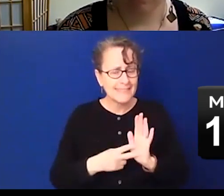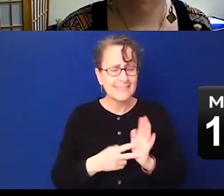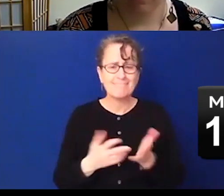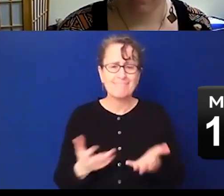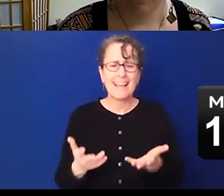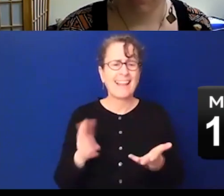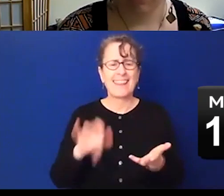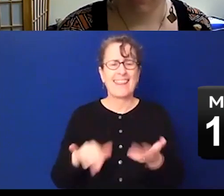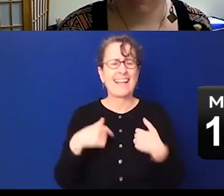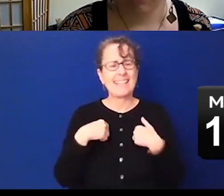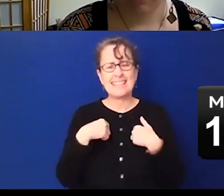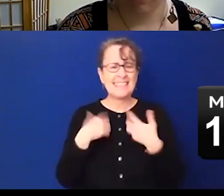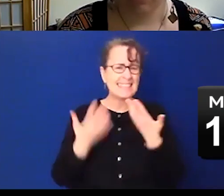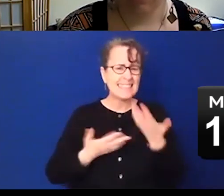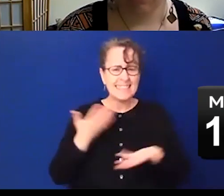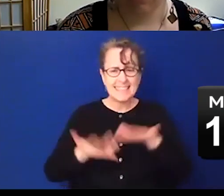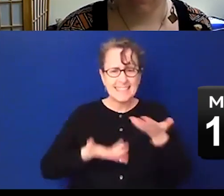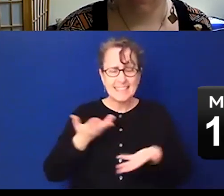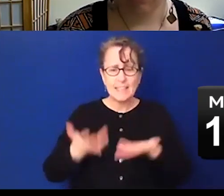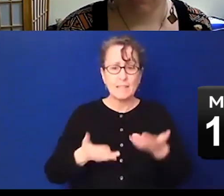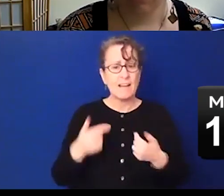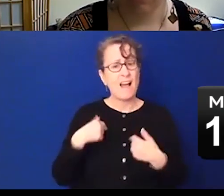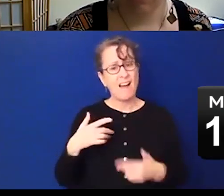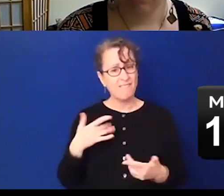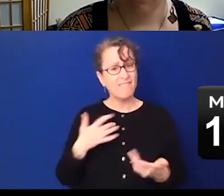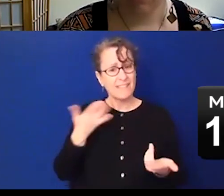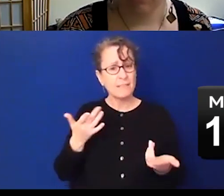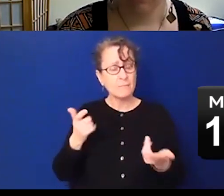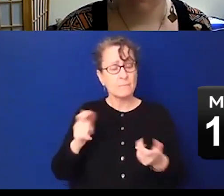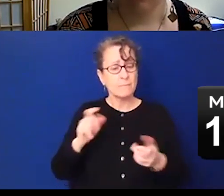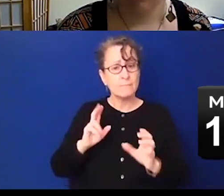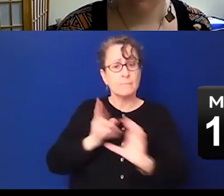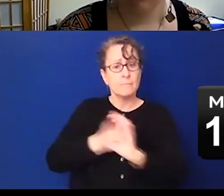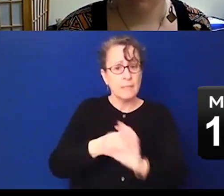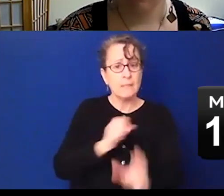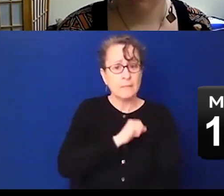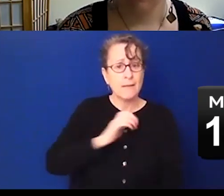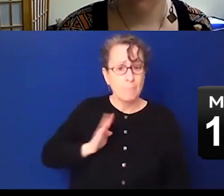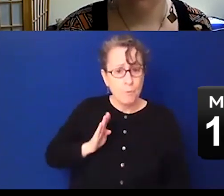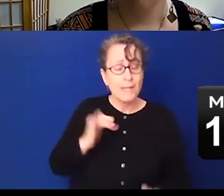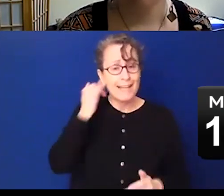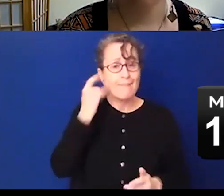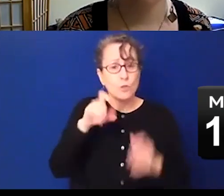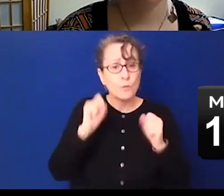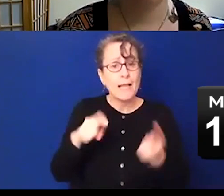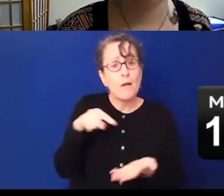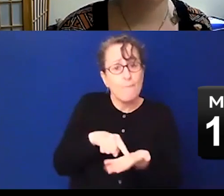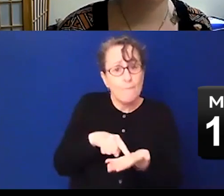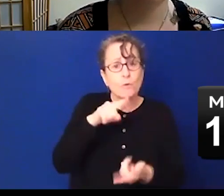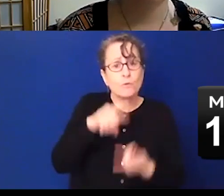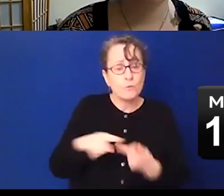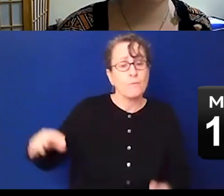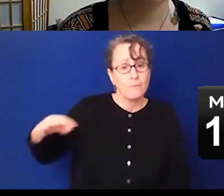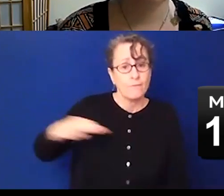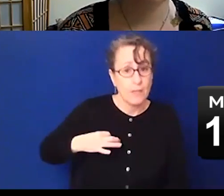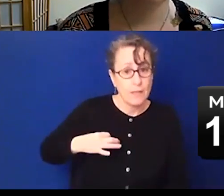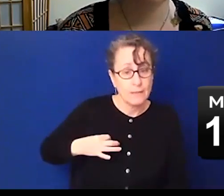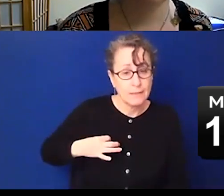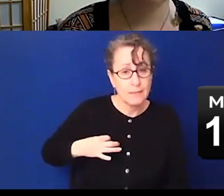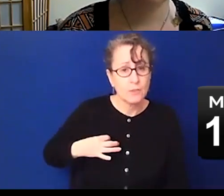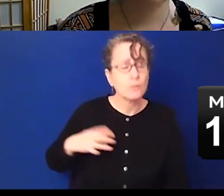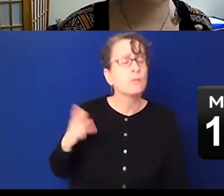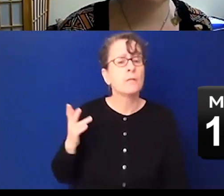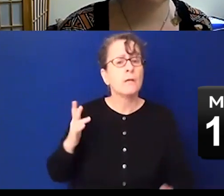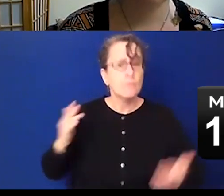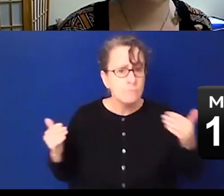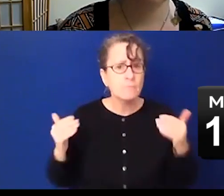you can give to the town on the select board, then that's what you should do. And when it's a time in your life that you can't, then you shouldn't do